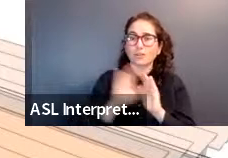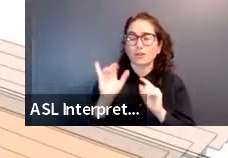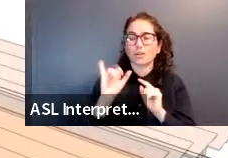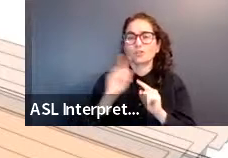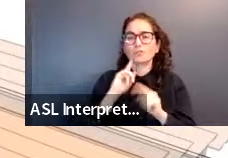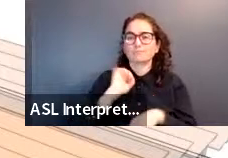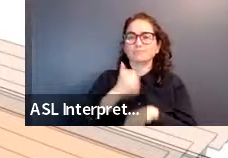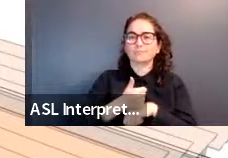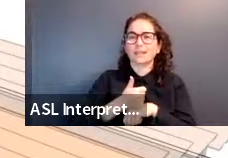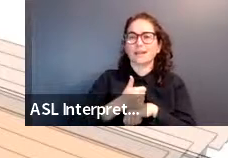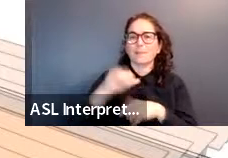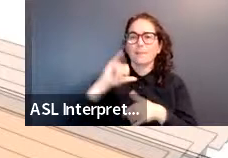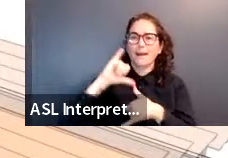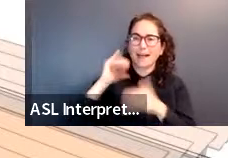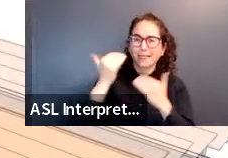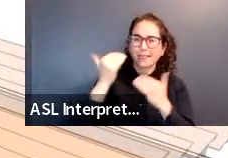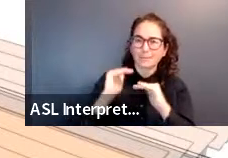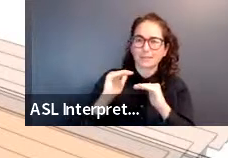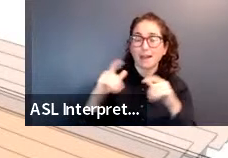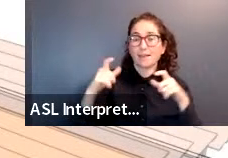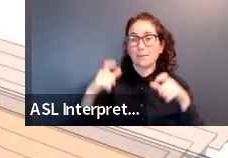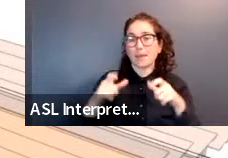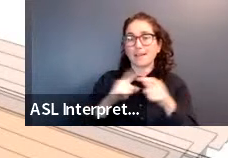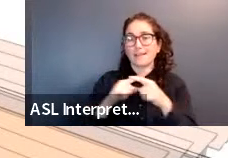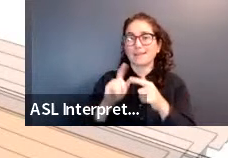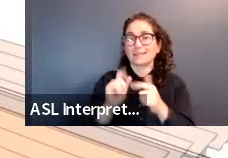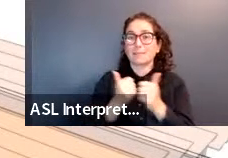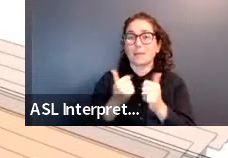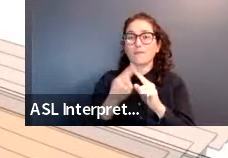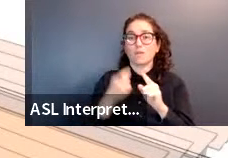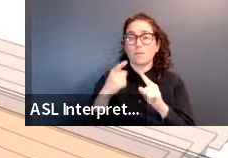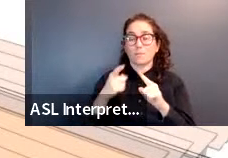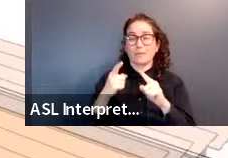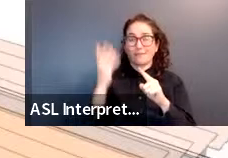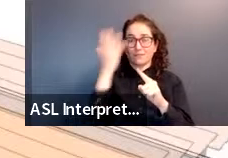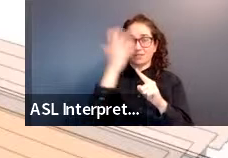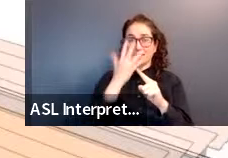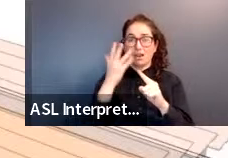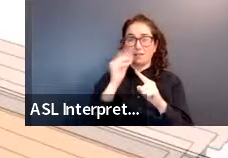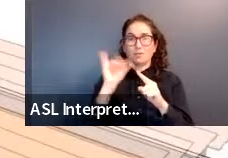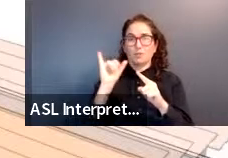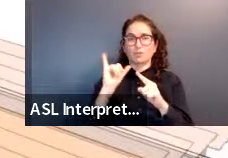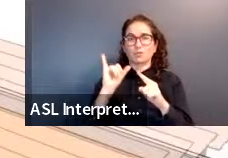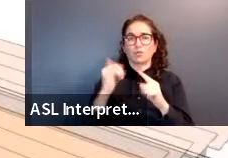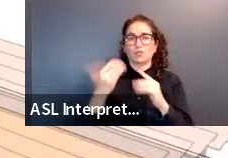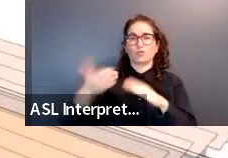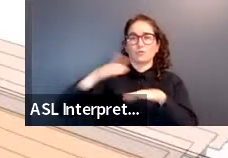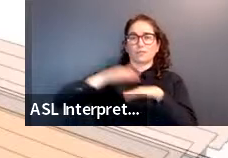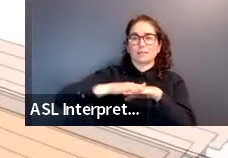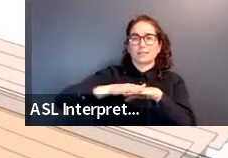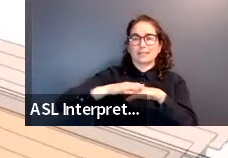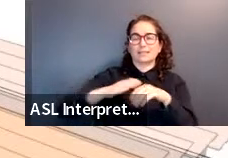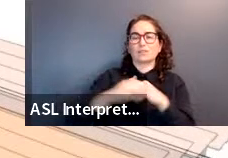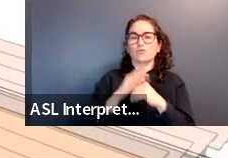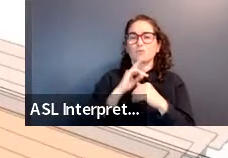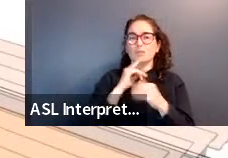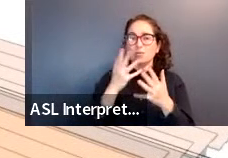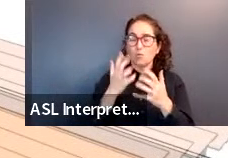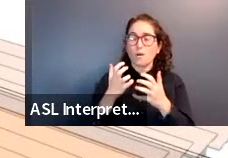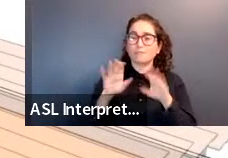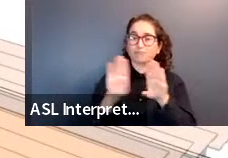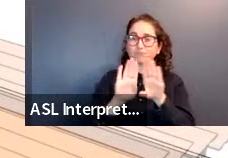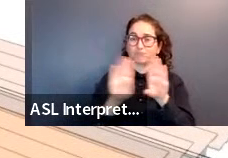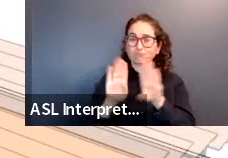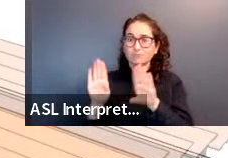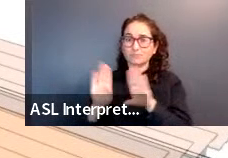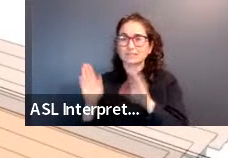on panels themselves, setbacks from the facade, and rooftop coverage caps. The intent was to keep the solar installation small